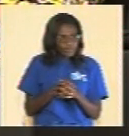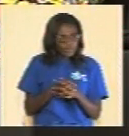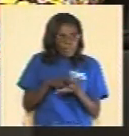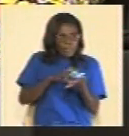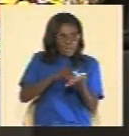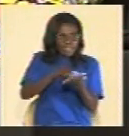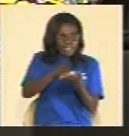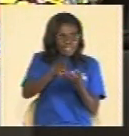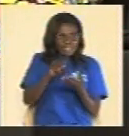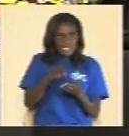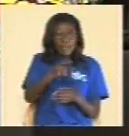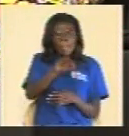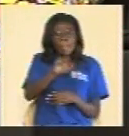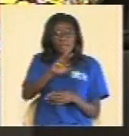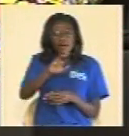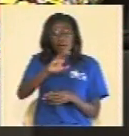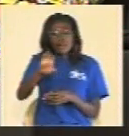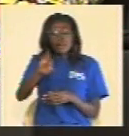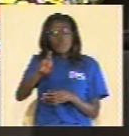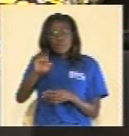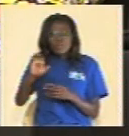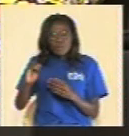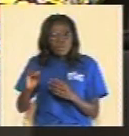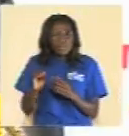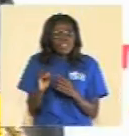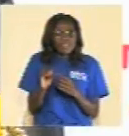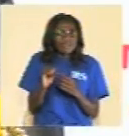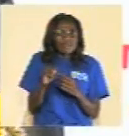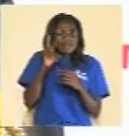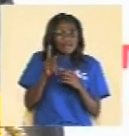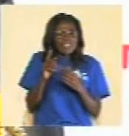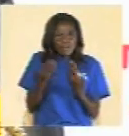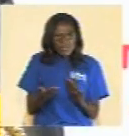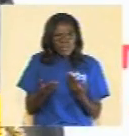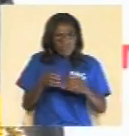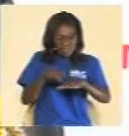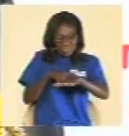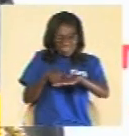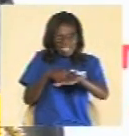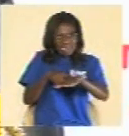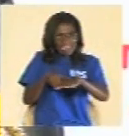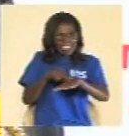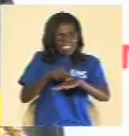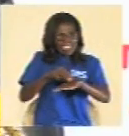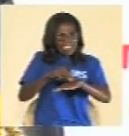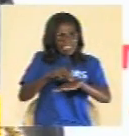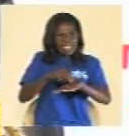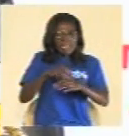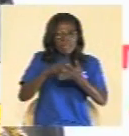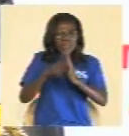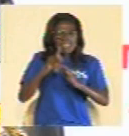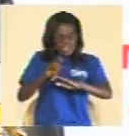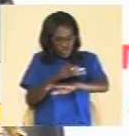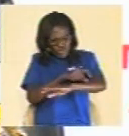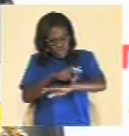called Mycobacterium leprae. It mainly affects the skin and the peripheral nerves, the nerves that